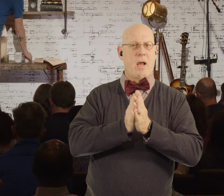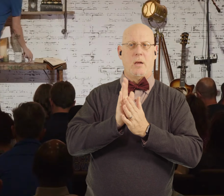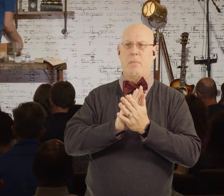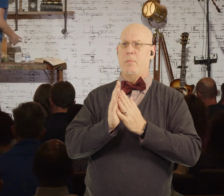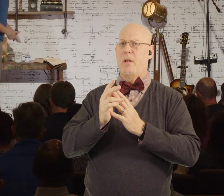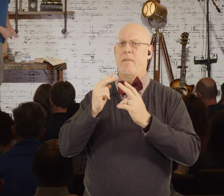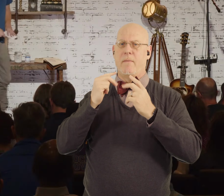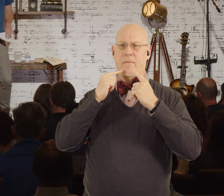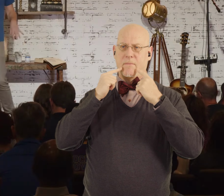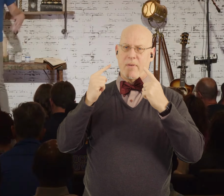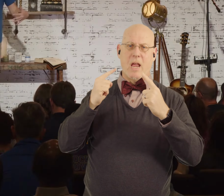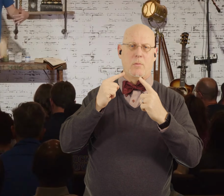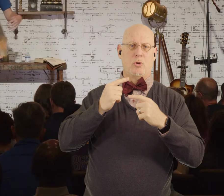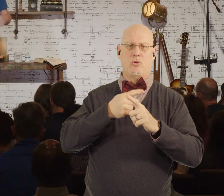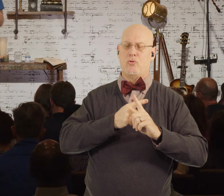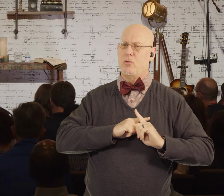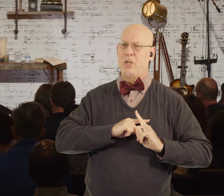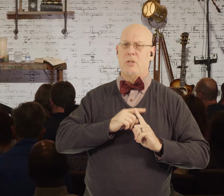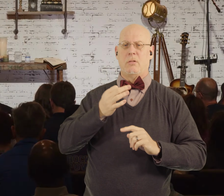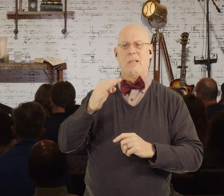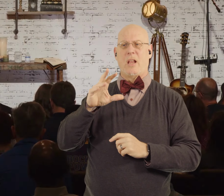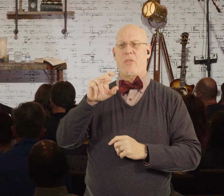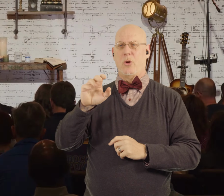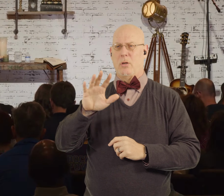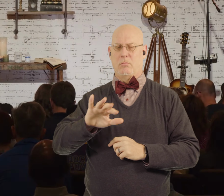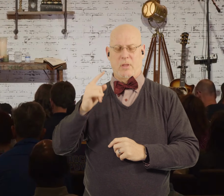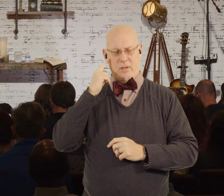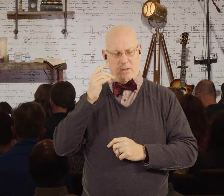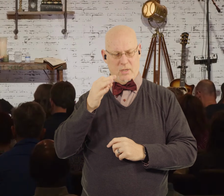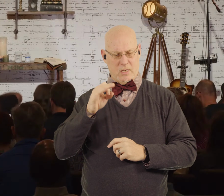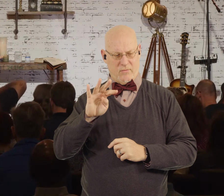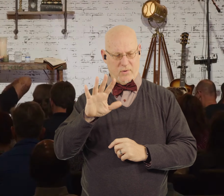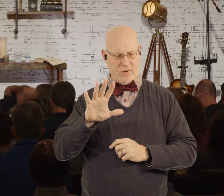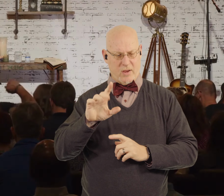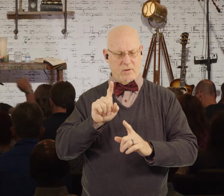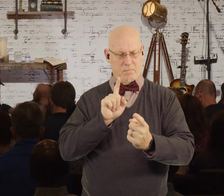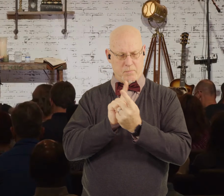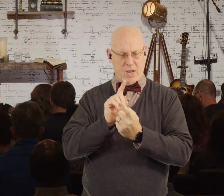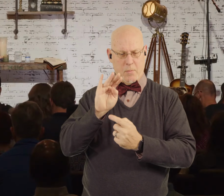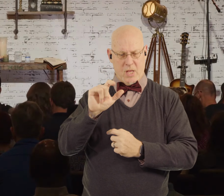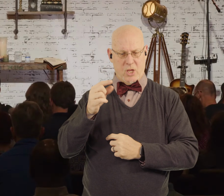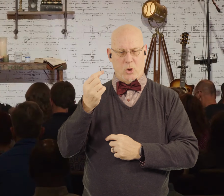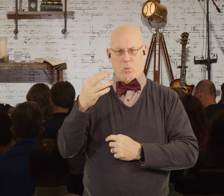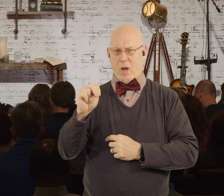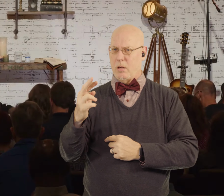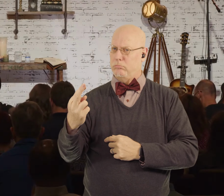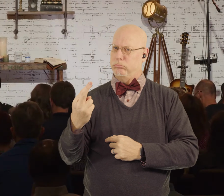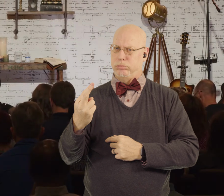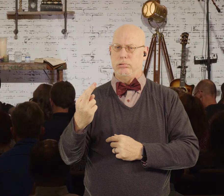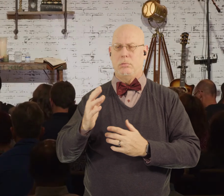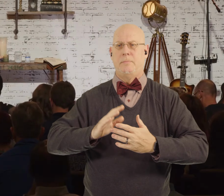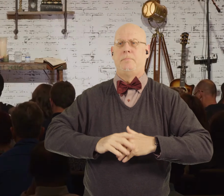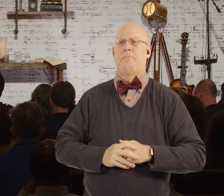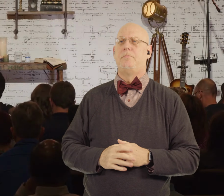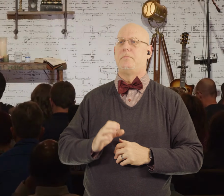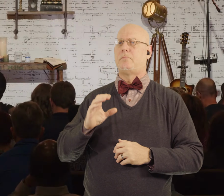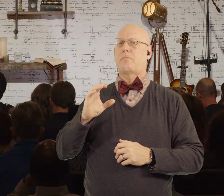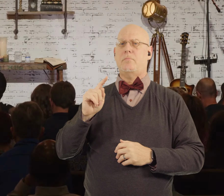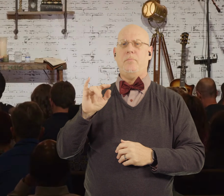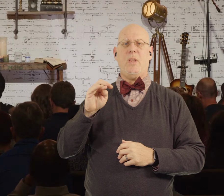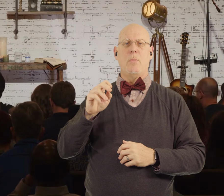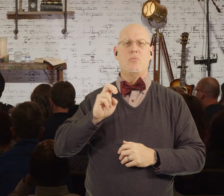a very impassioned, became very famous follower of Christ in the 1930s. And I think it was 1945, he encountered Billy Graham and they became best